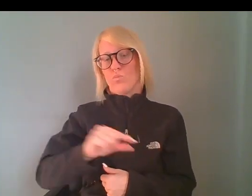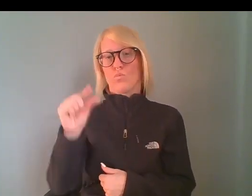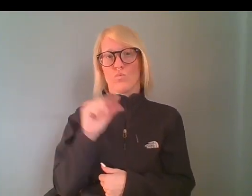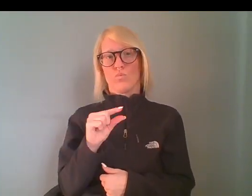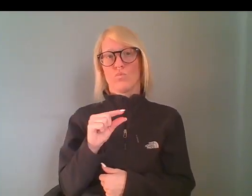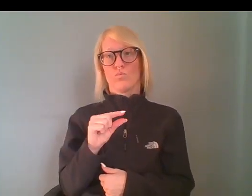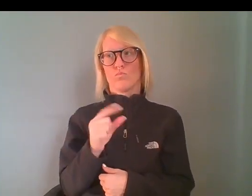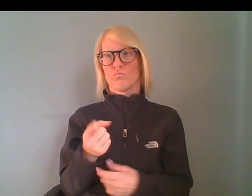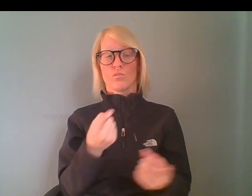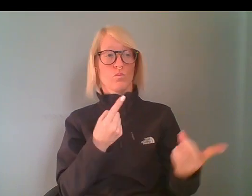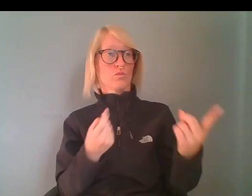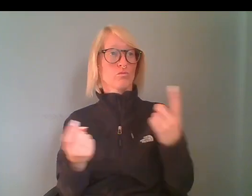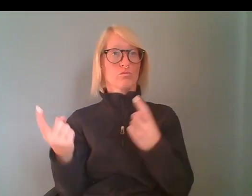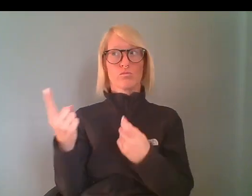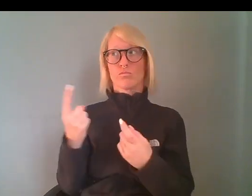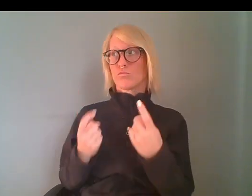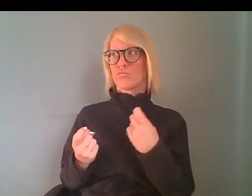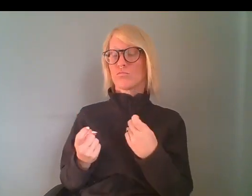Any other questions?